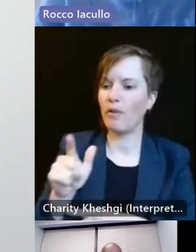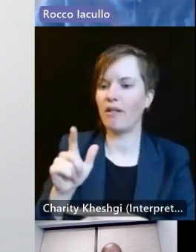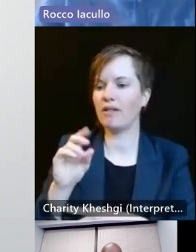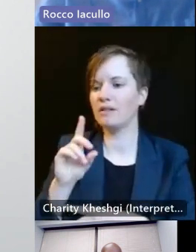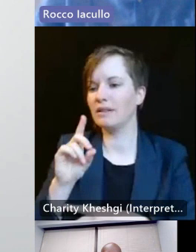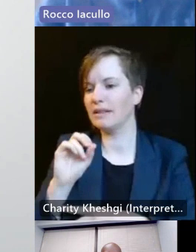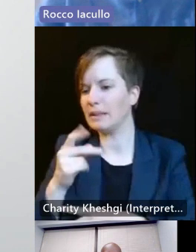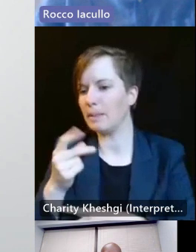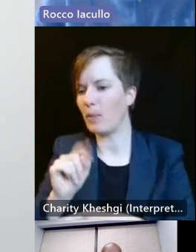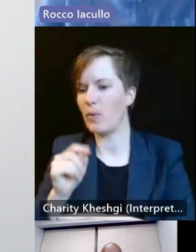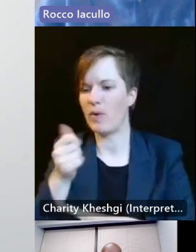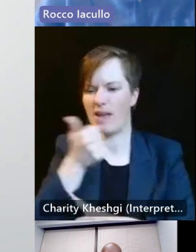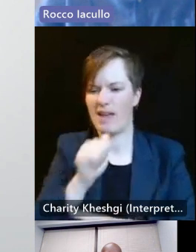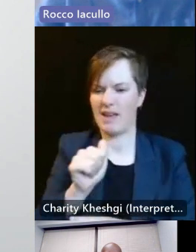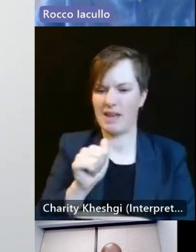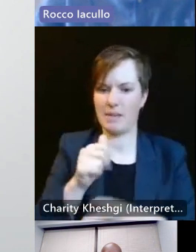transportation,